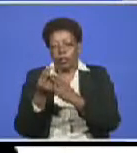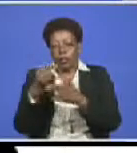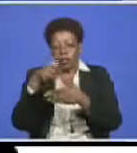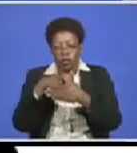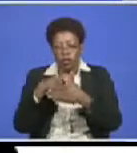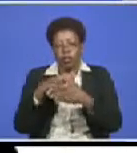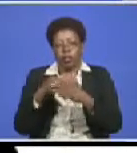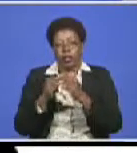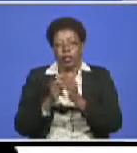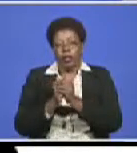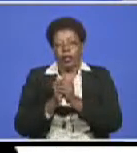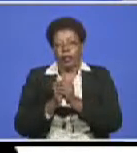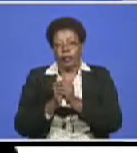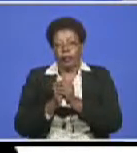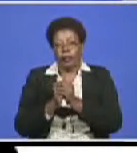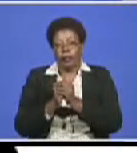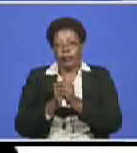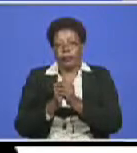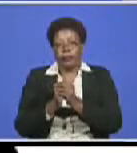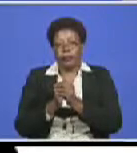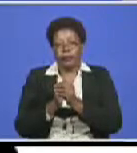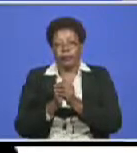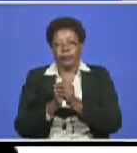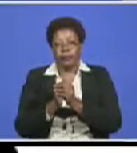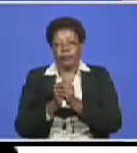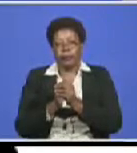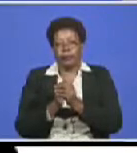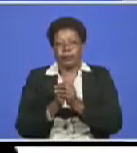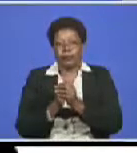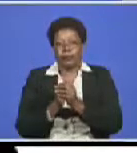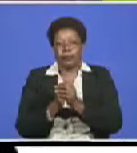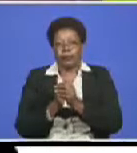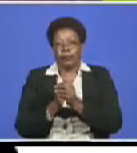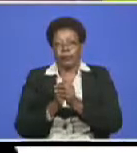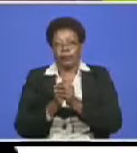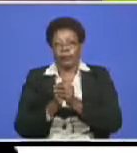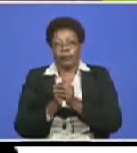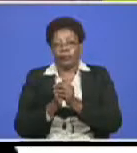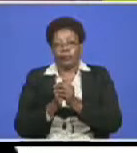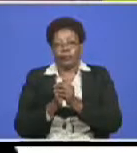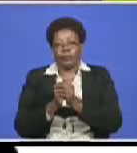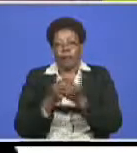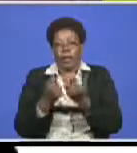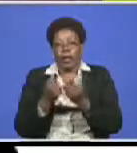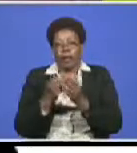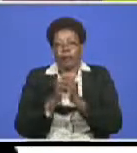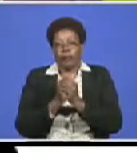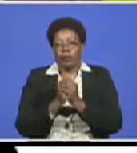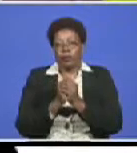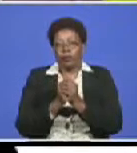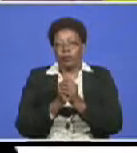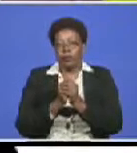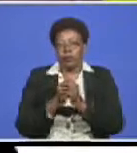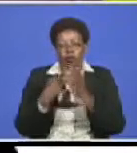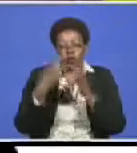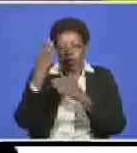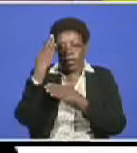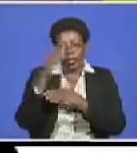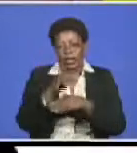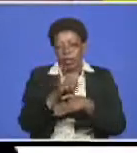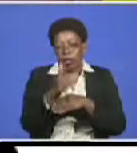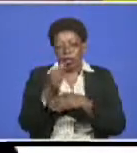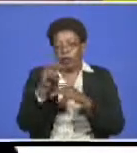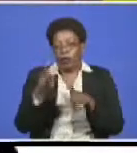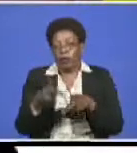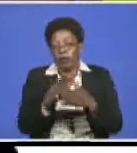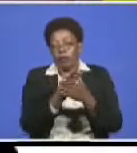conflict regarding its presidency continues. The corporation is constrained from recognizing either person, both of